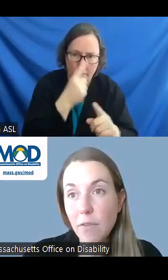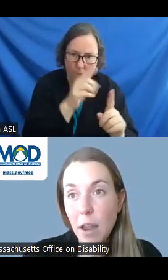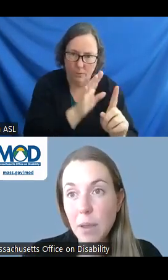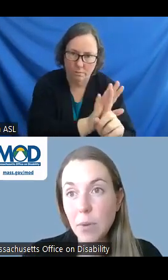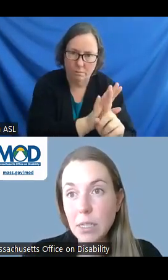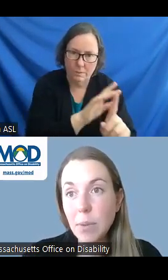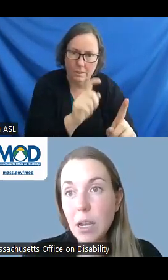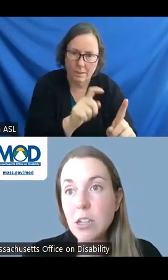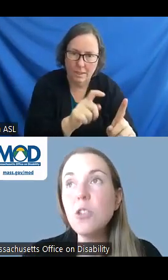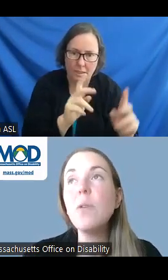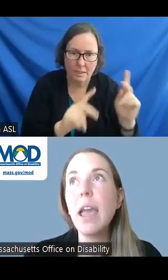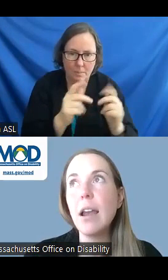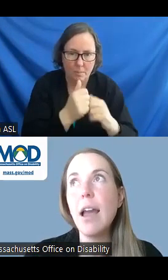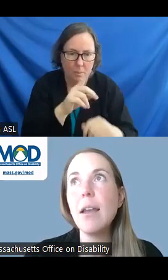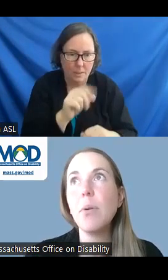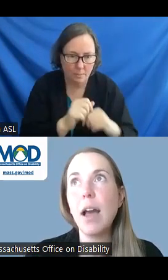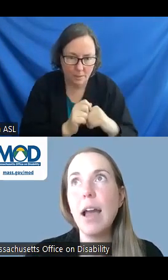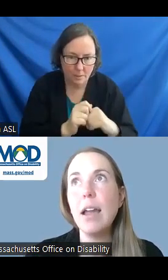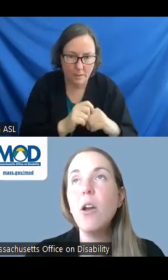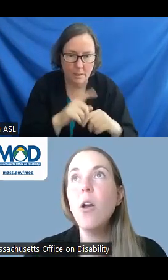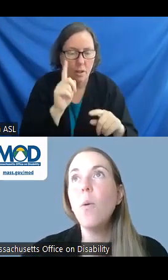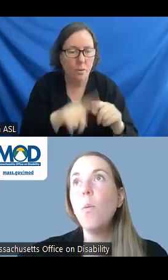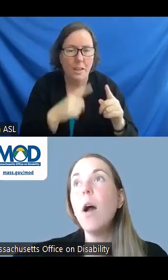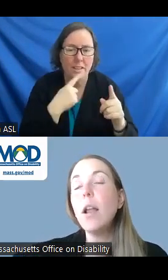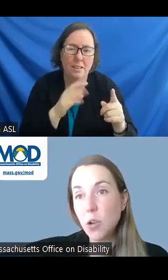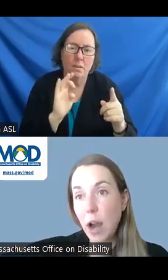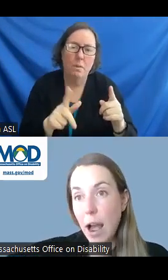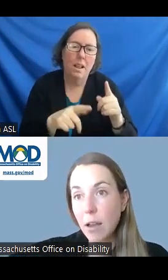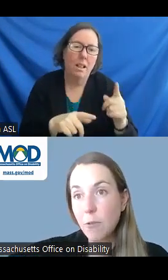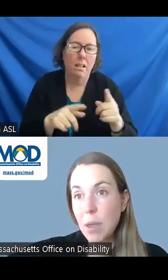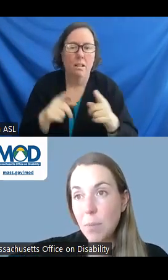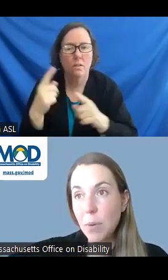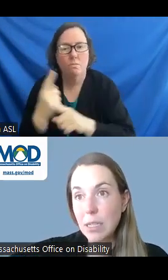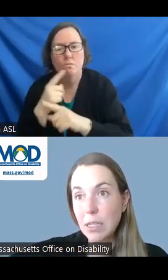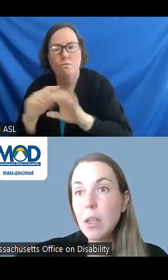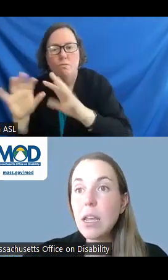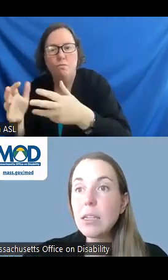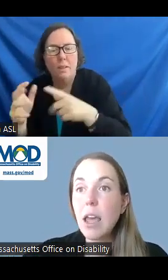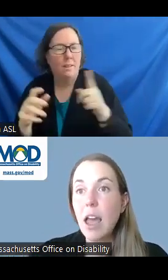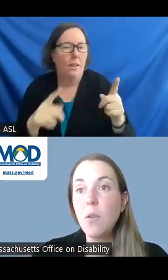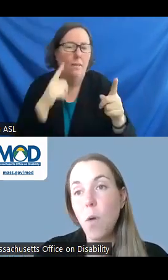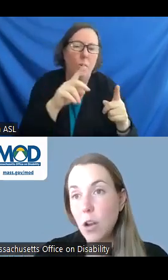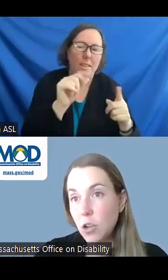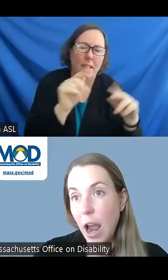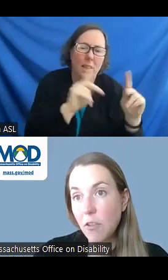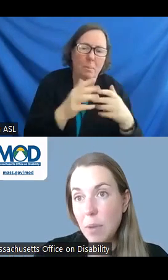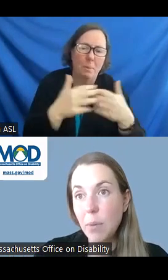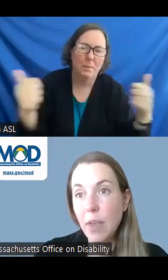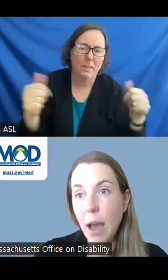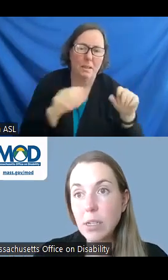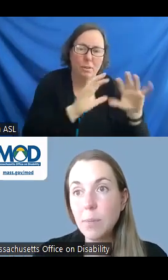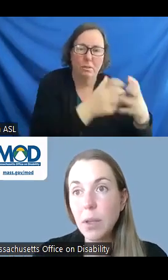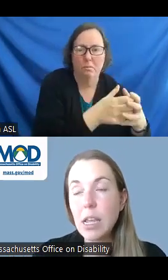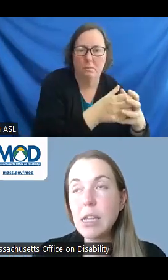of qualified people with disabilities. So you cannot provide one track for people with disabilities and one track for